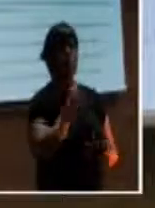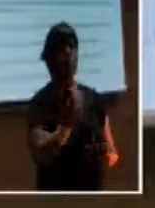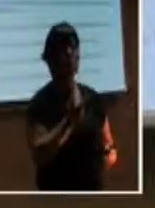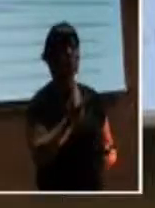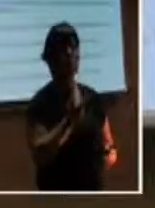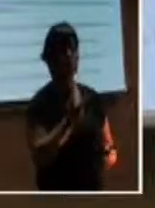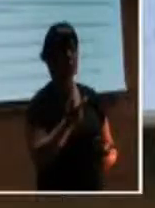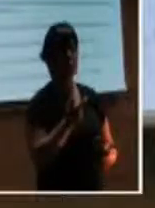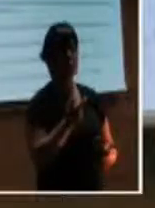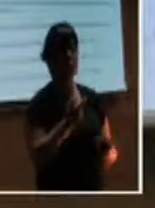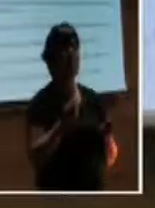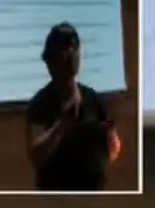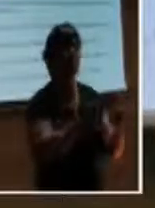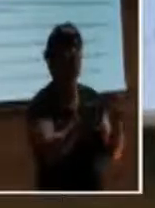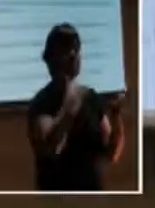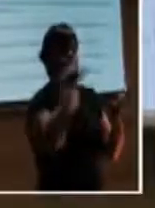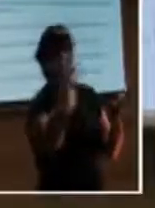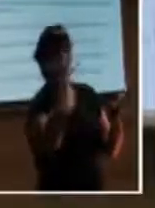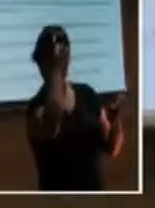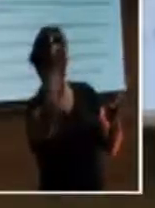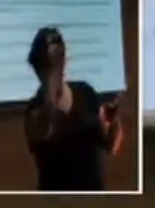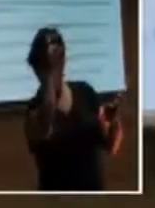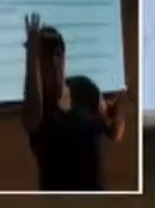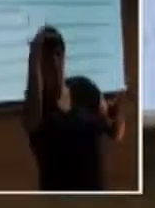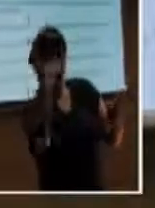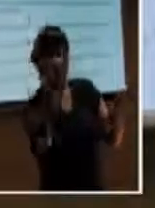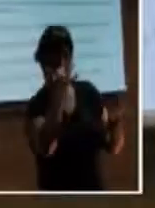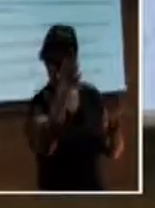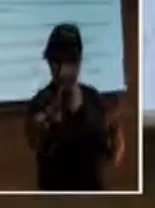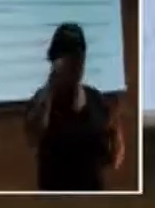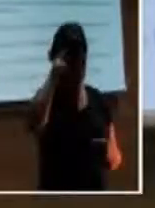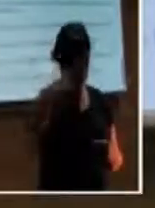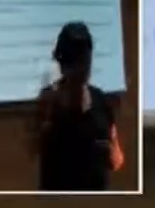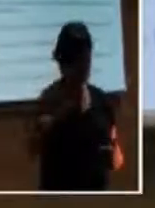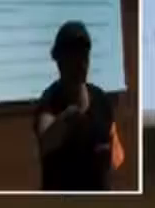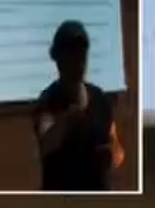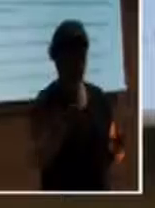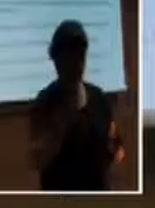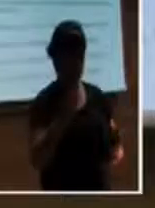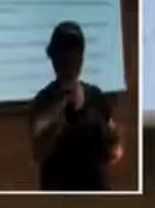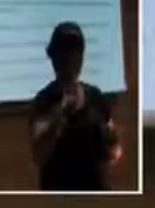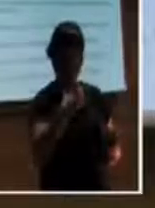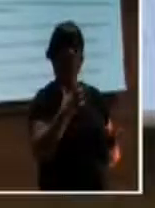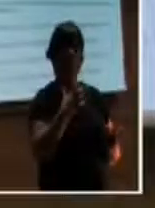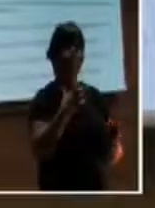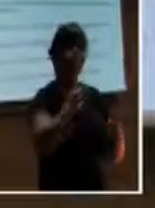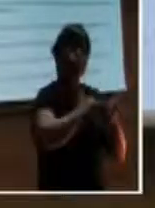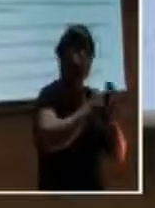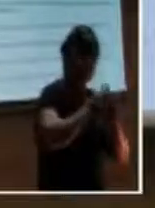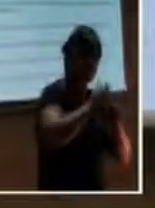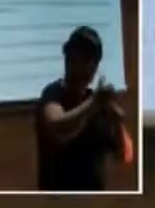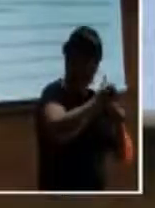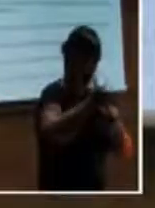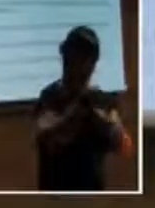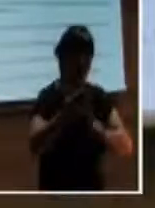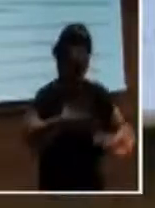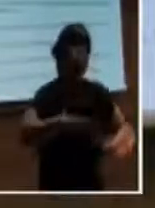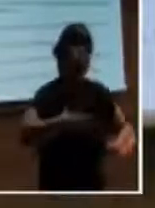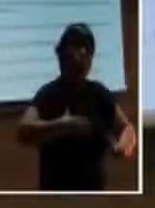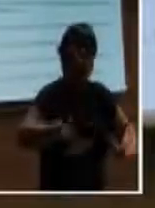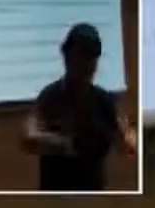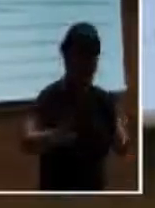dementia challenge and the solutions that can be suggested in a multifaceted, in